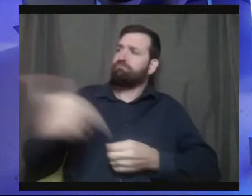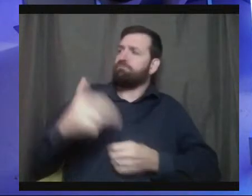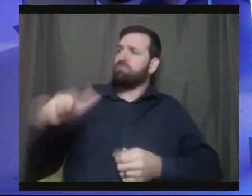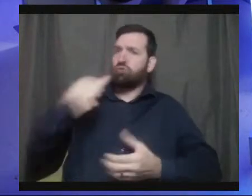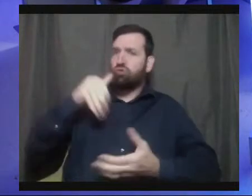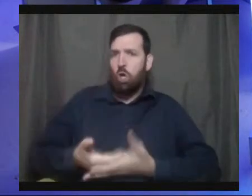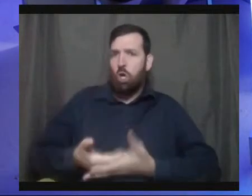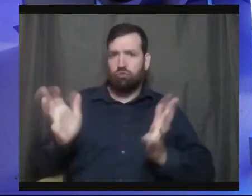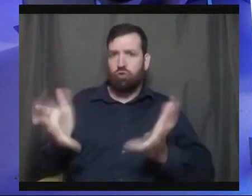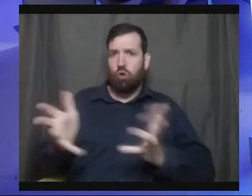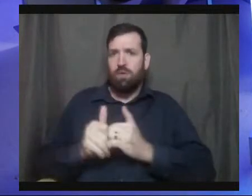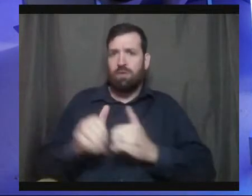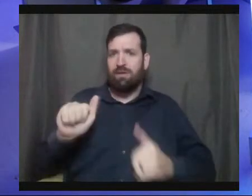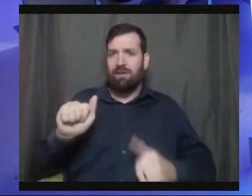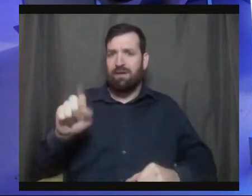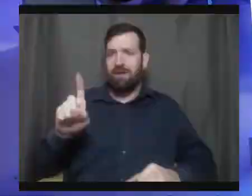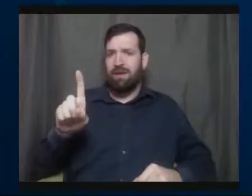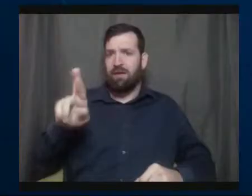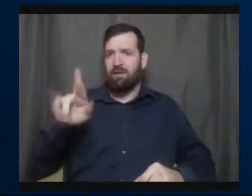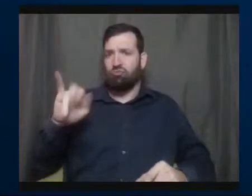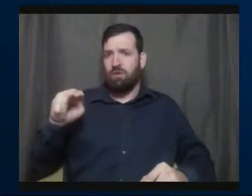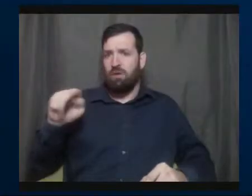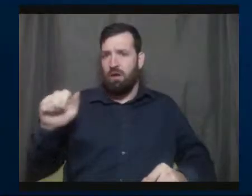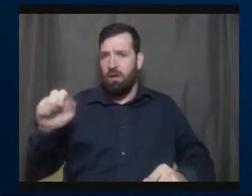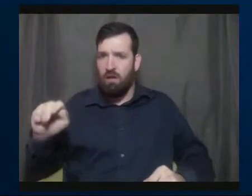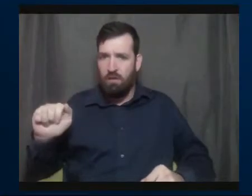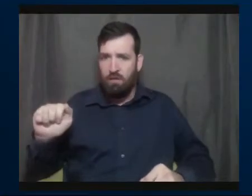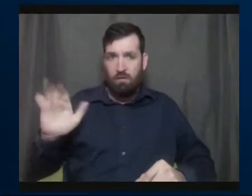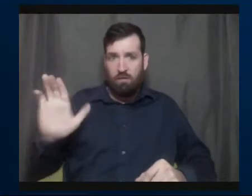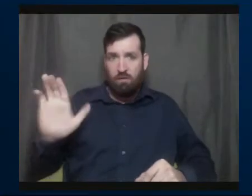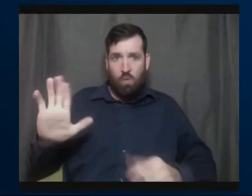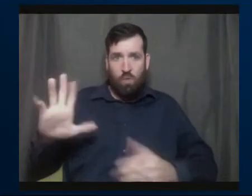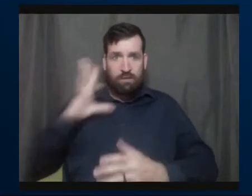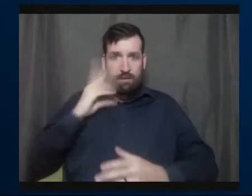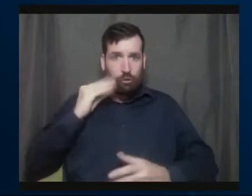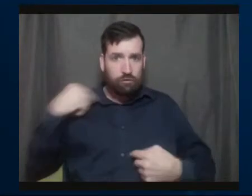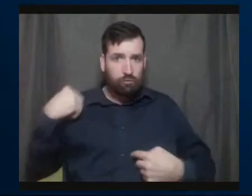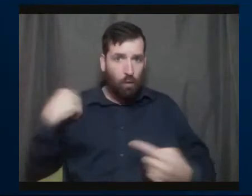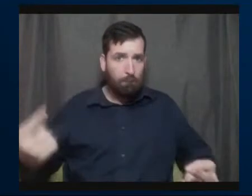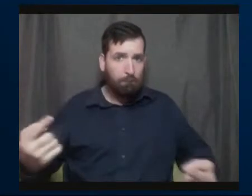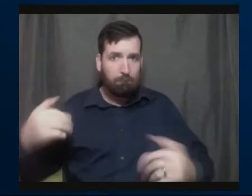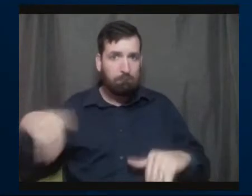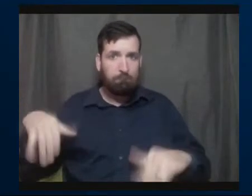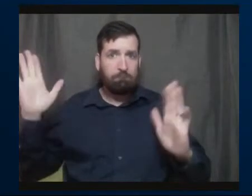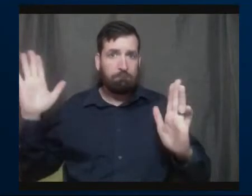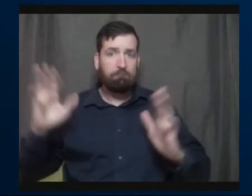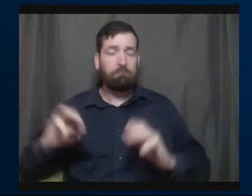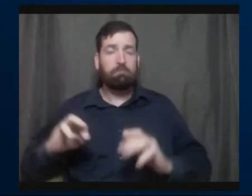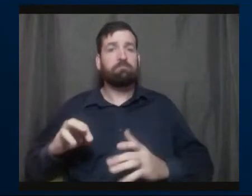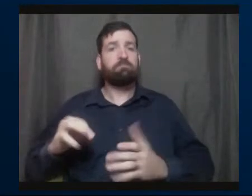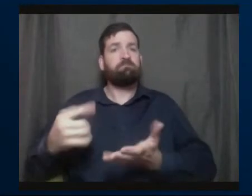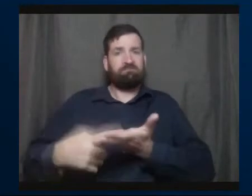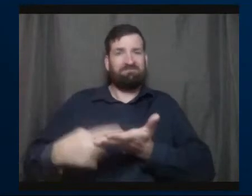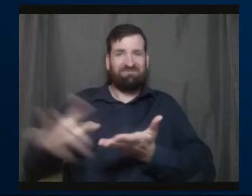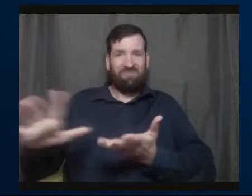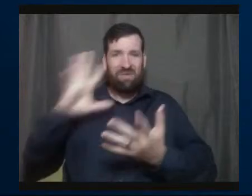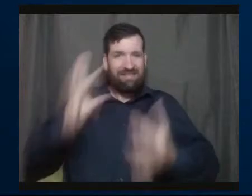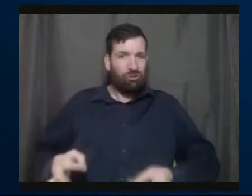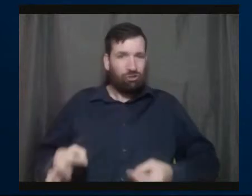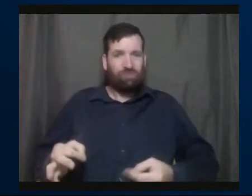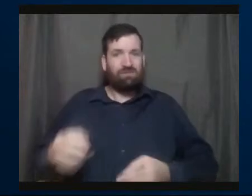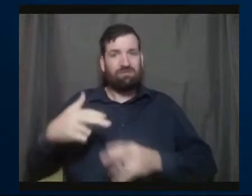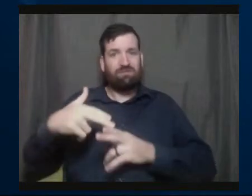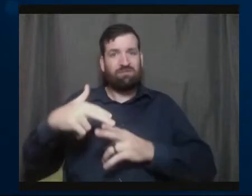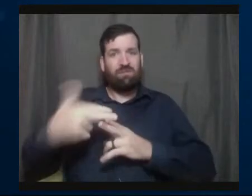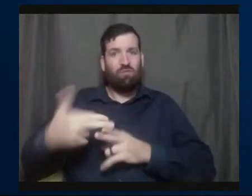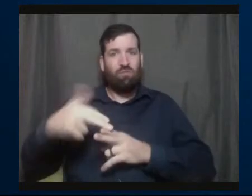little bit about your experience growing up, and we're going to talk about your decision to get weight loss surgery. But take